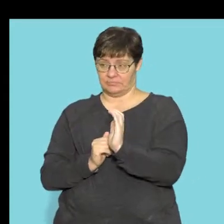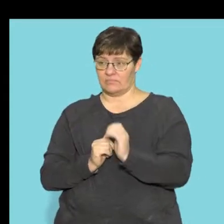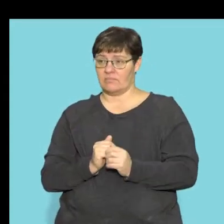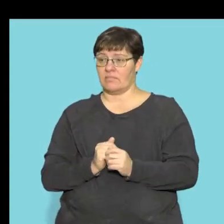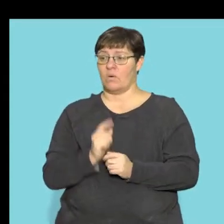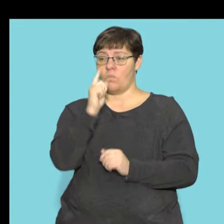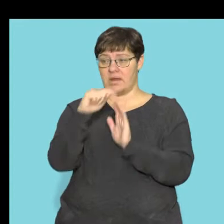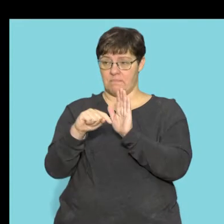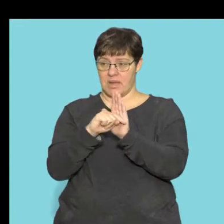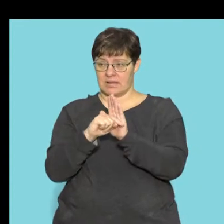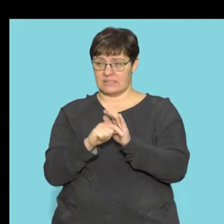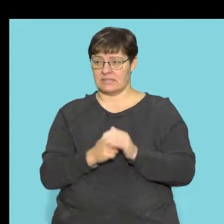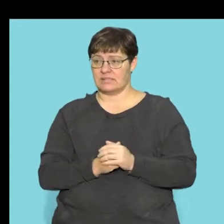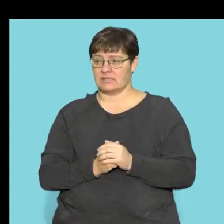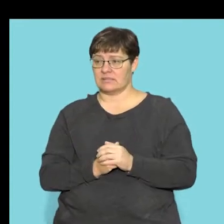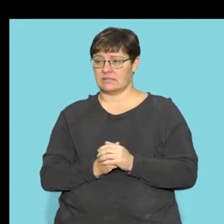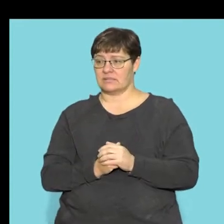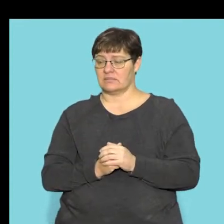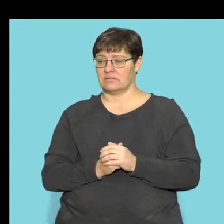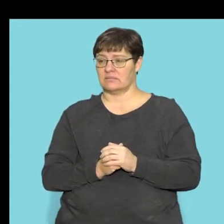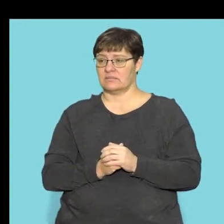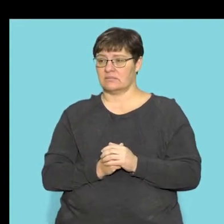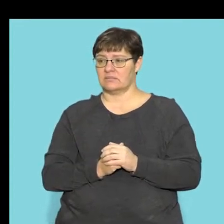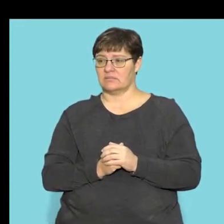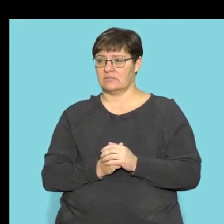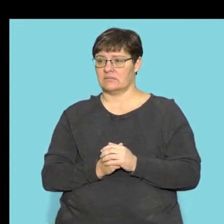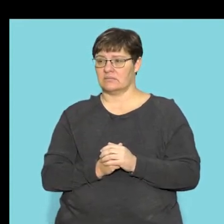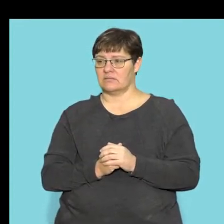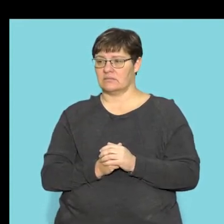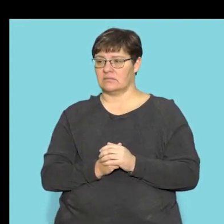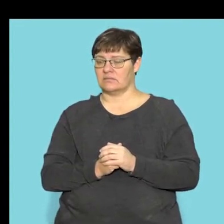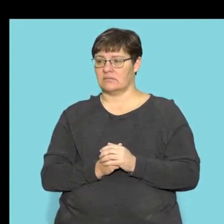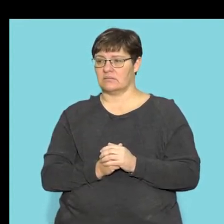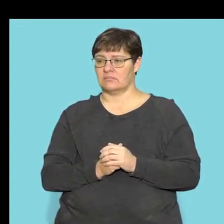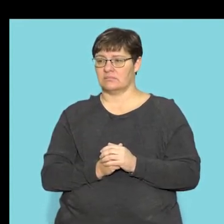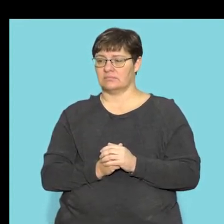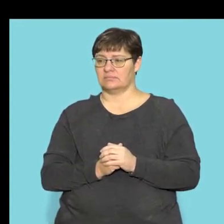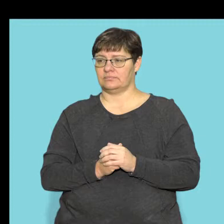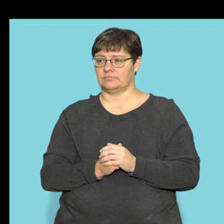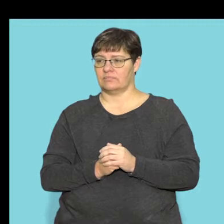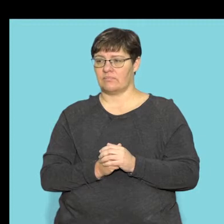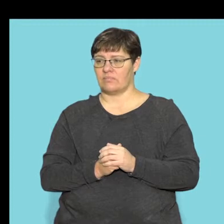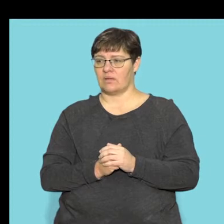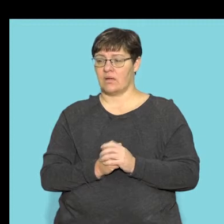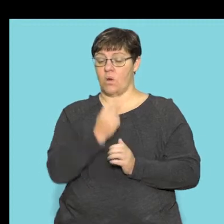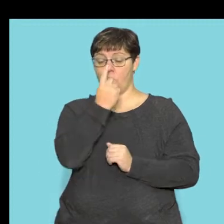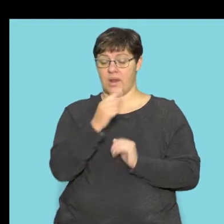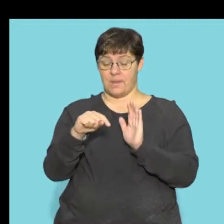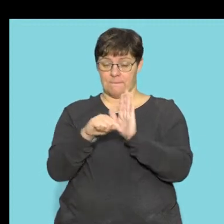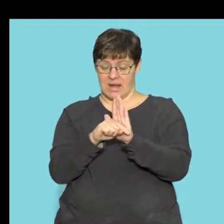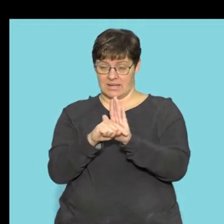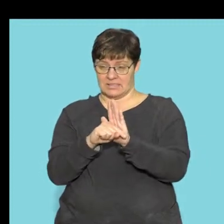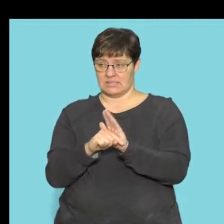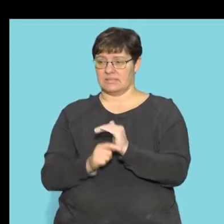1 minus, let me just remove that bracket because then it's going to confuse us. 1